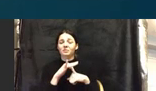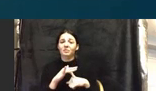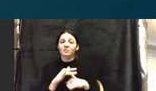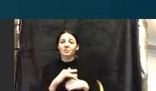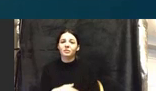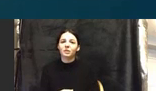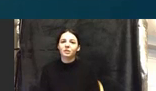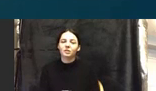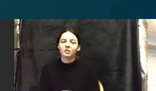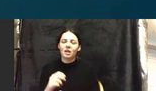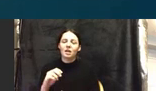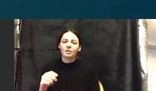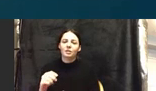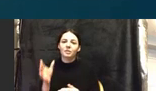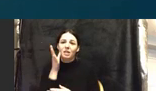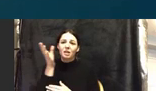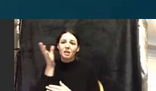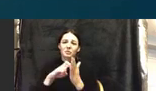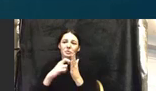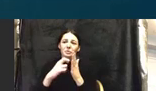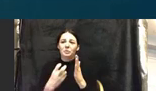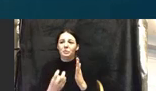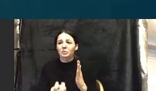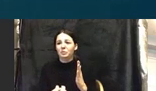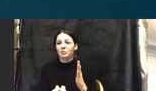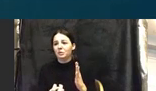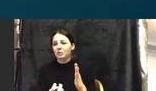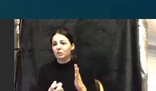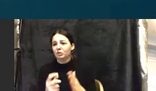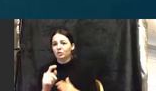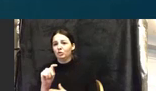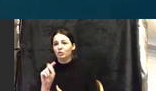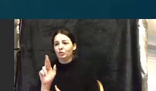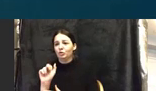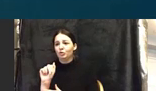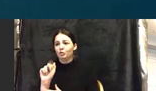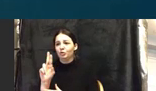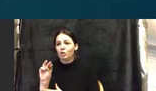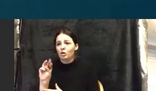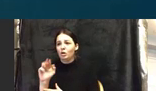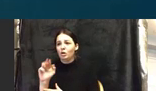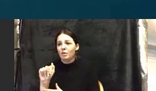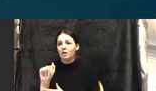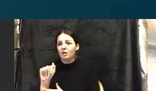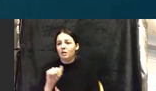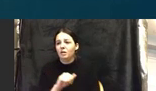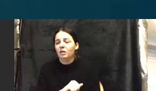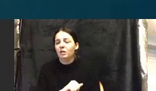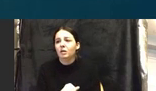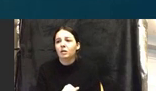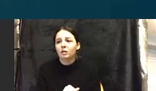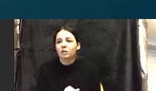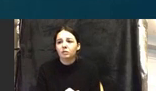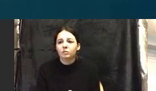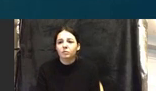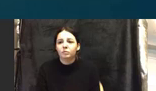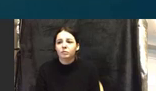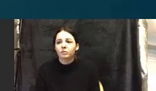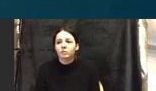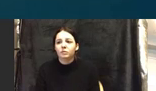the trauma and releasing that trauma in my books, because obviously it's there in my mind.